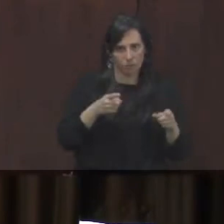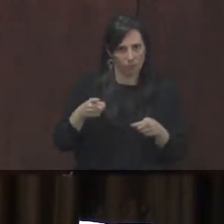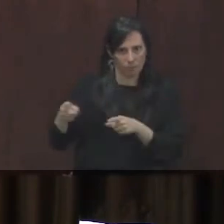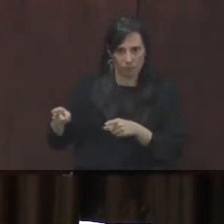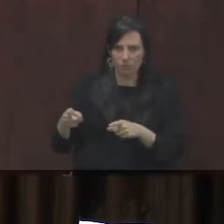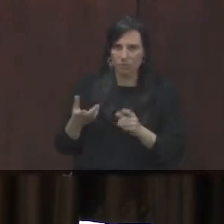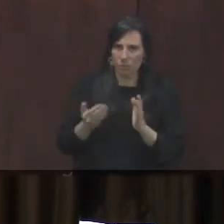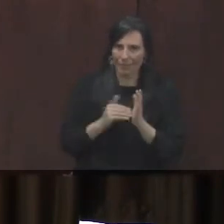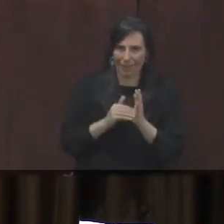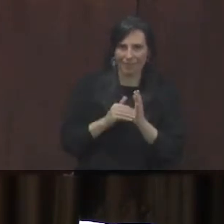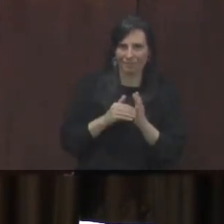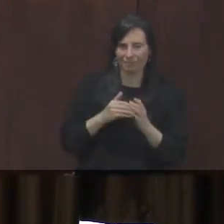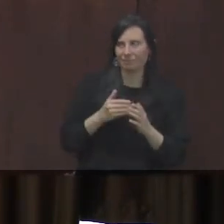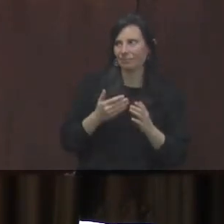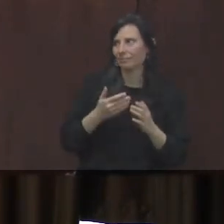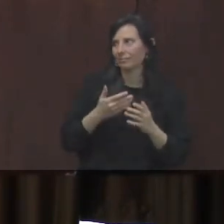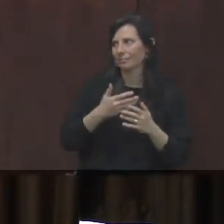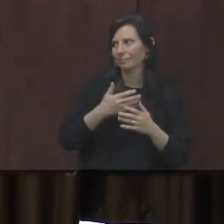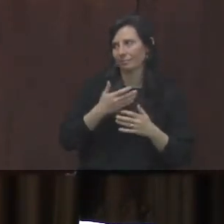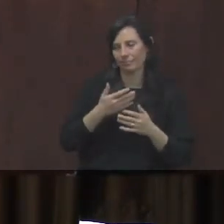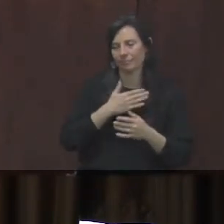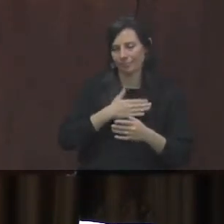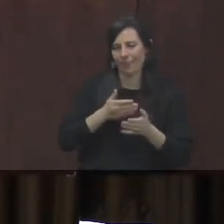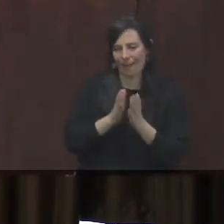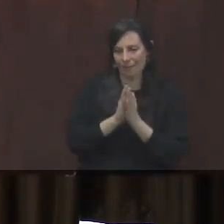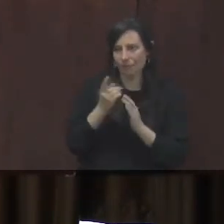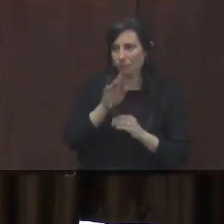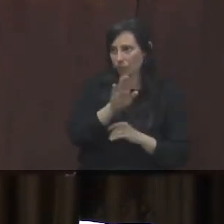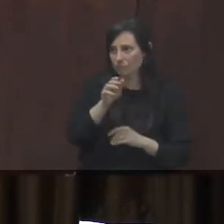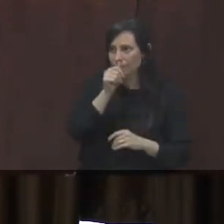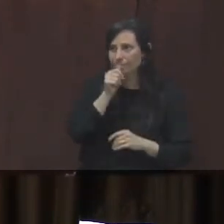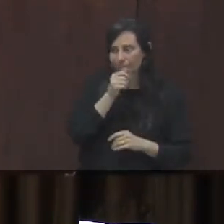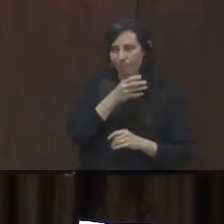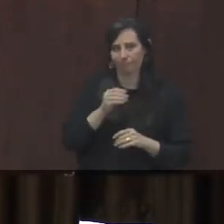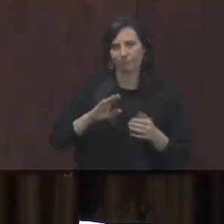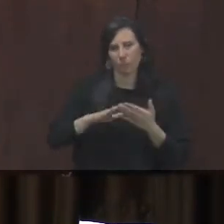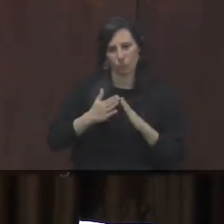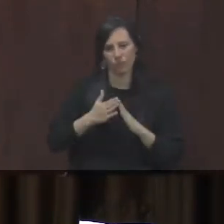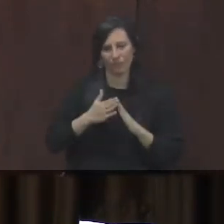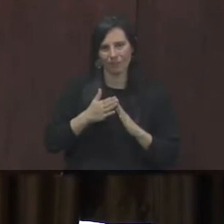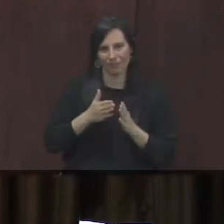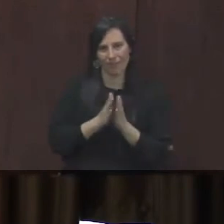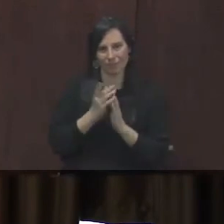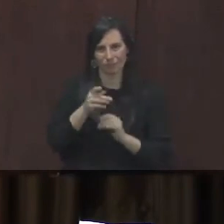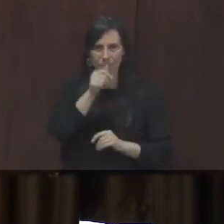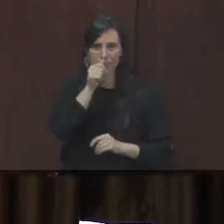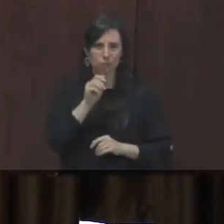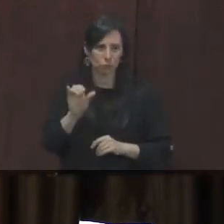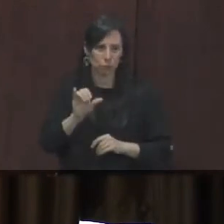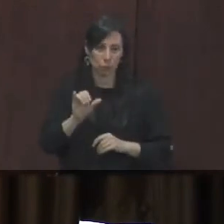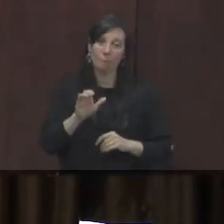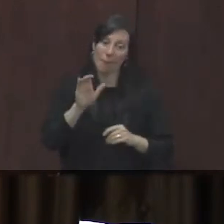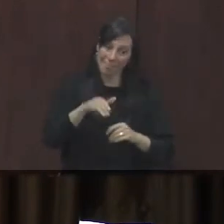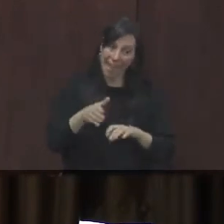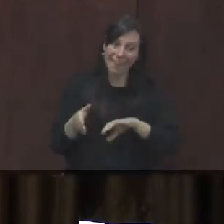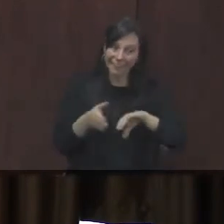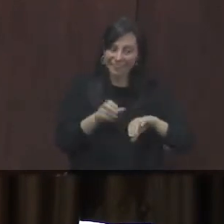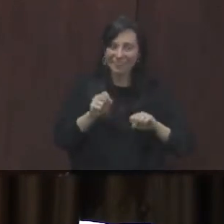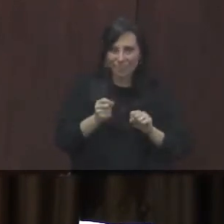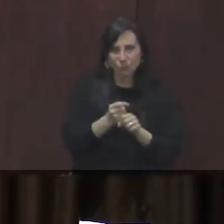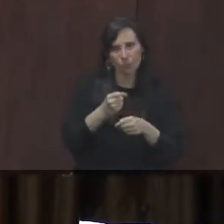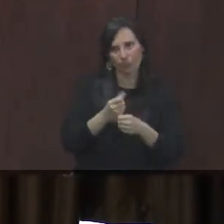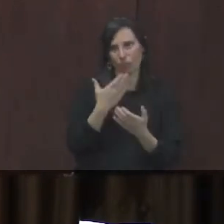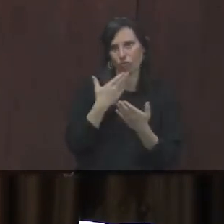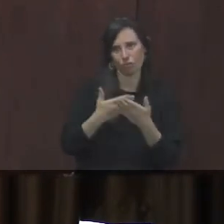about begging patience of the community. That being said, we're making great progress. If we have extra doses of